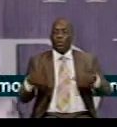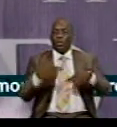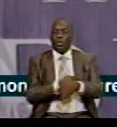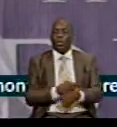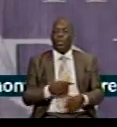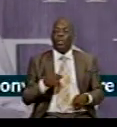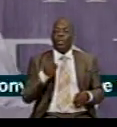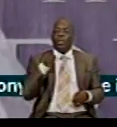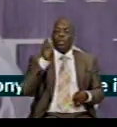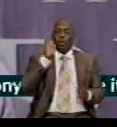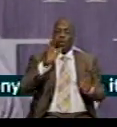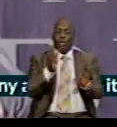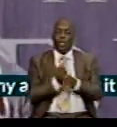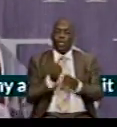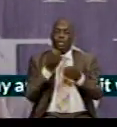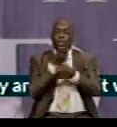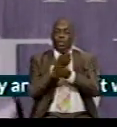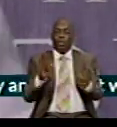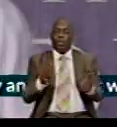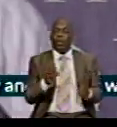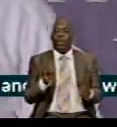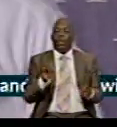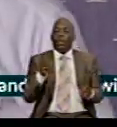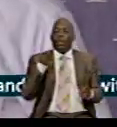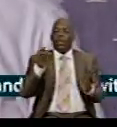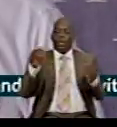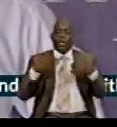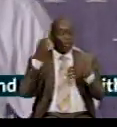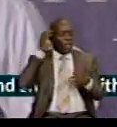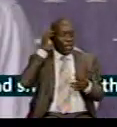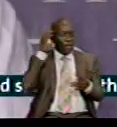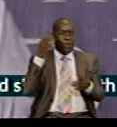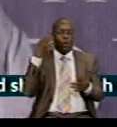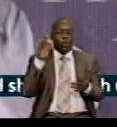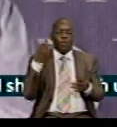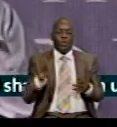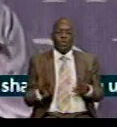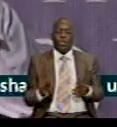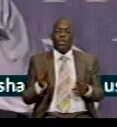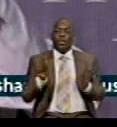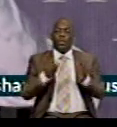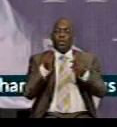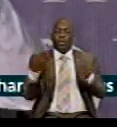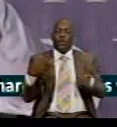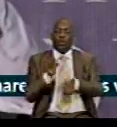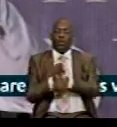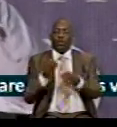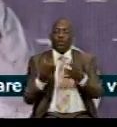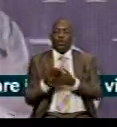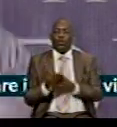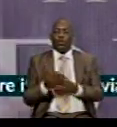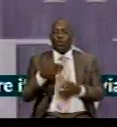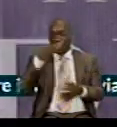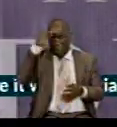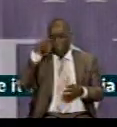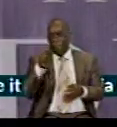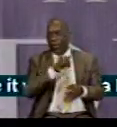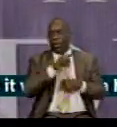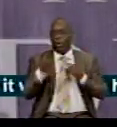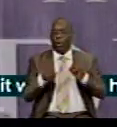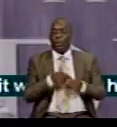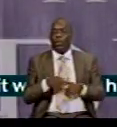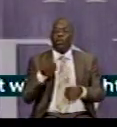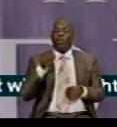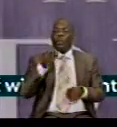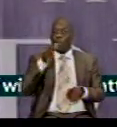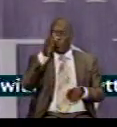miracle, and I believe that God, on my way coming here, God will deliver me. So when Papa was praying, I closed my eye. I said, God, as I'm here, see